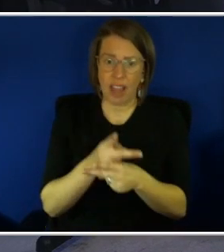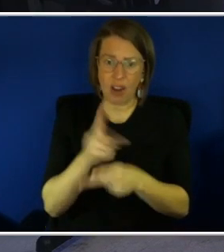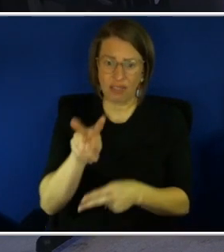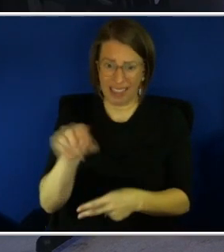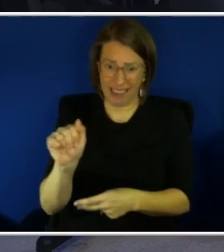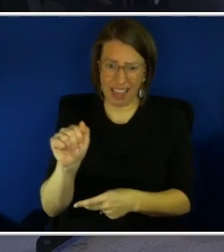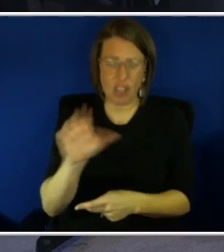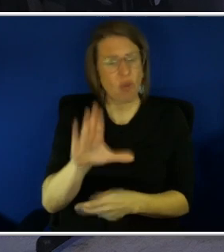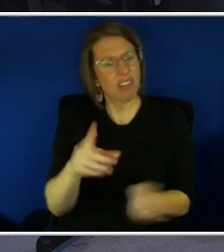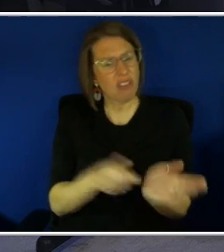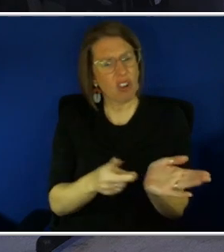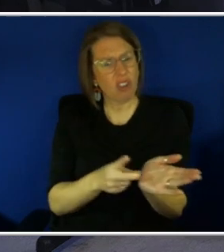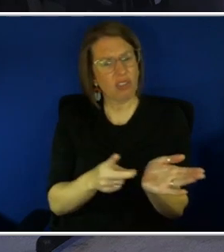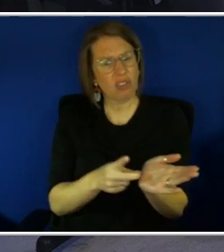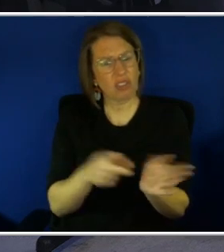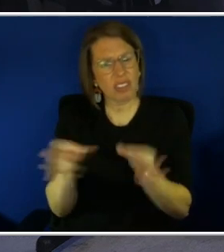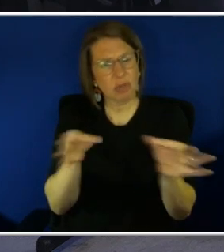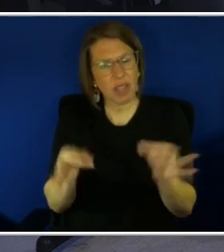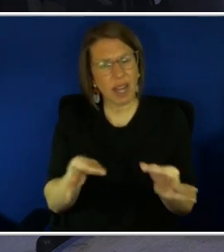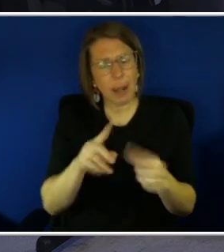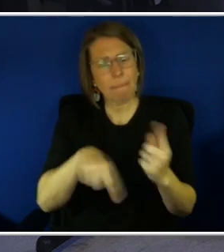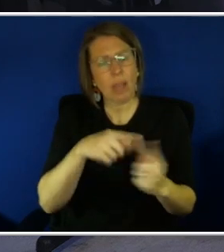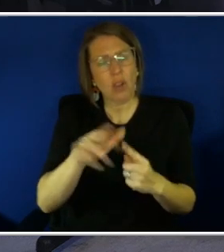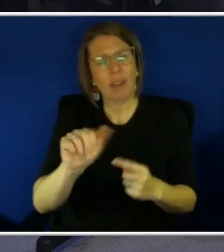doctors telling you about your ankles?